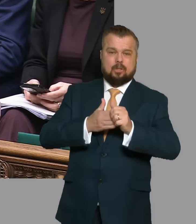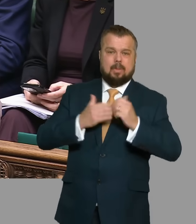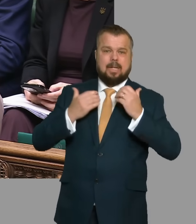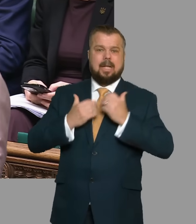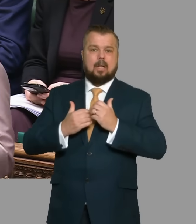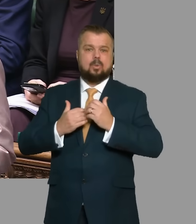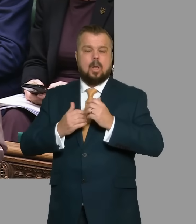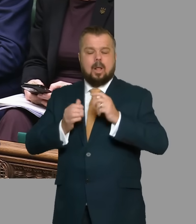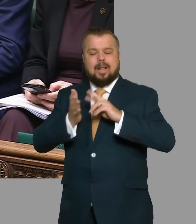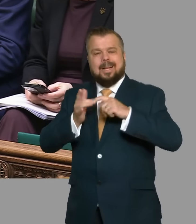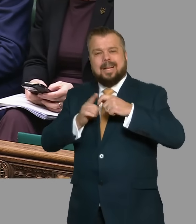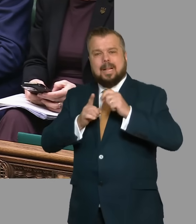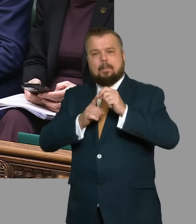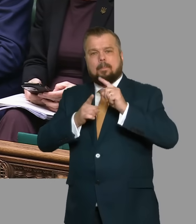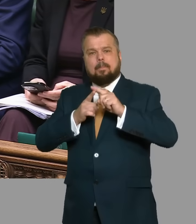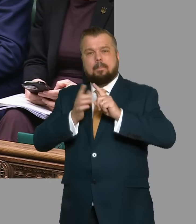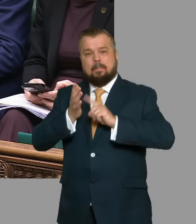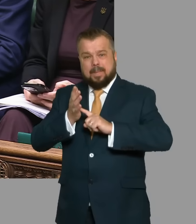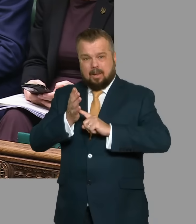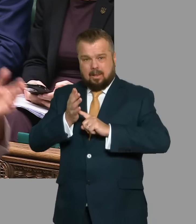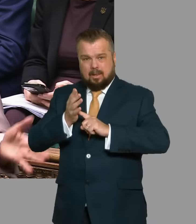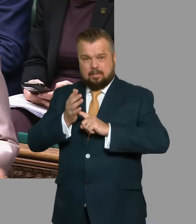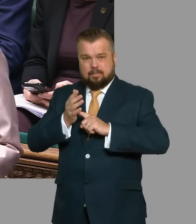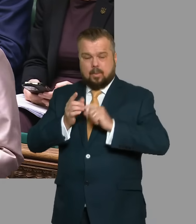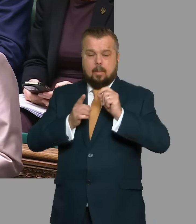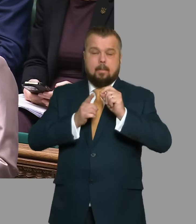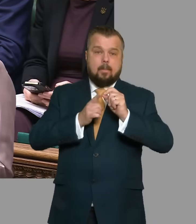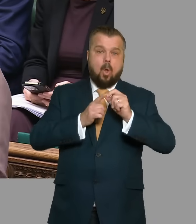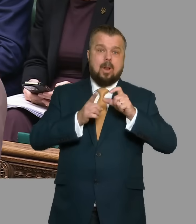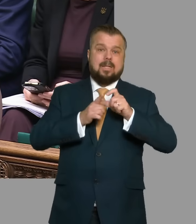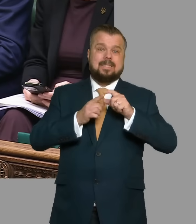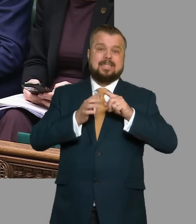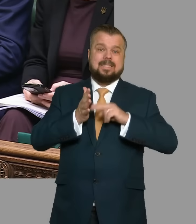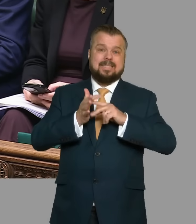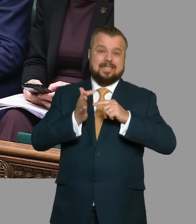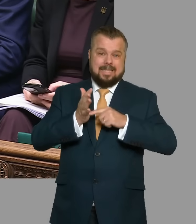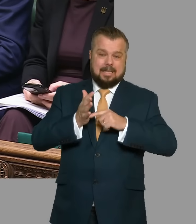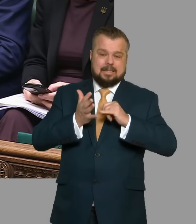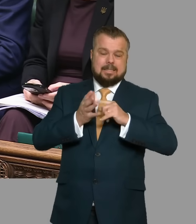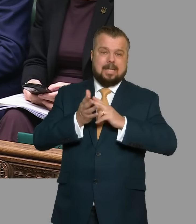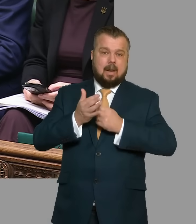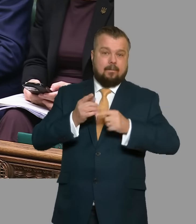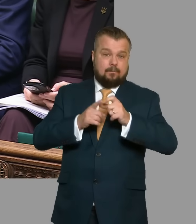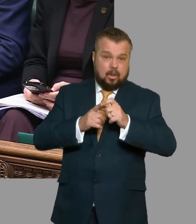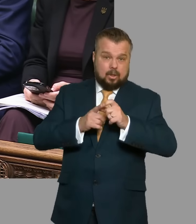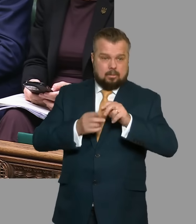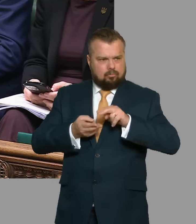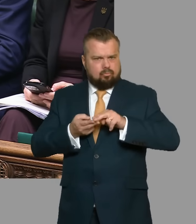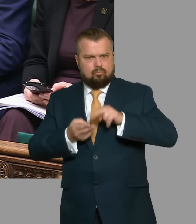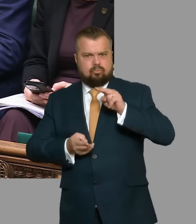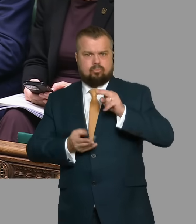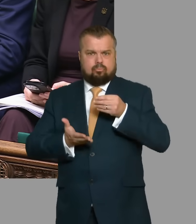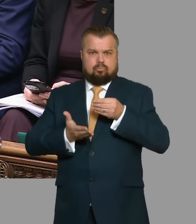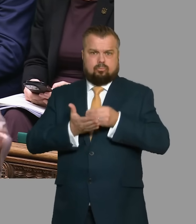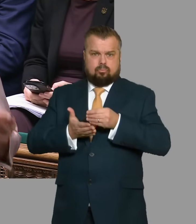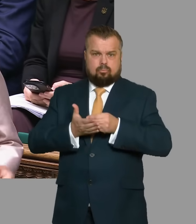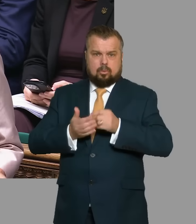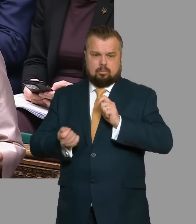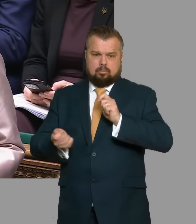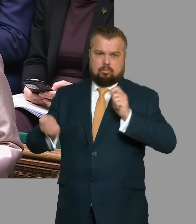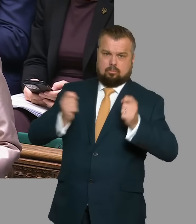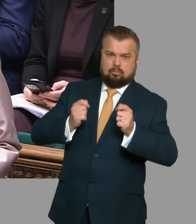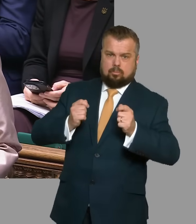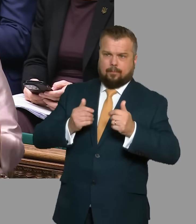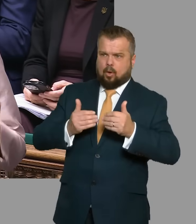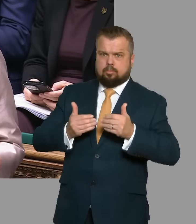town centres and support for families. Does the Prime Minister agree that the councils need serious leadership and long-term